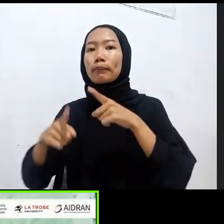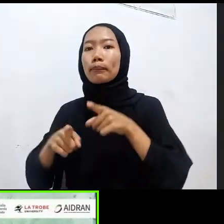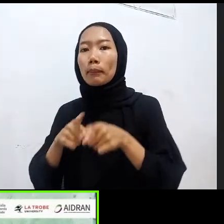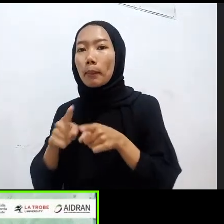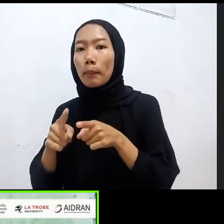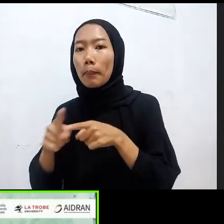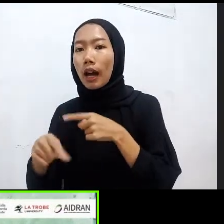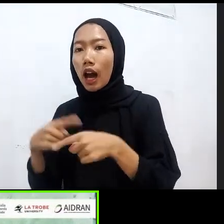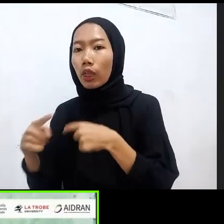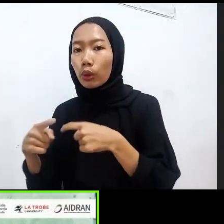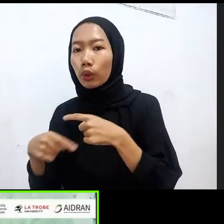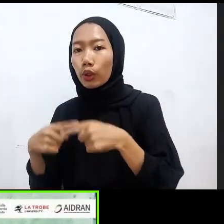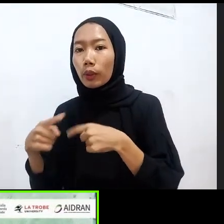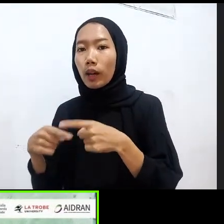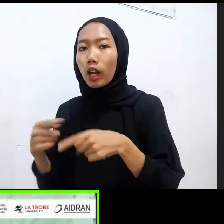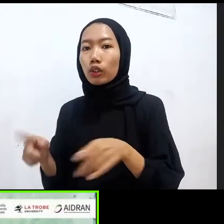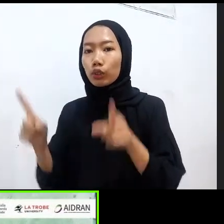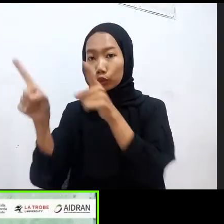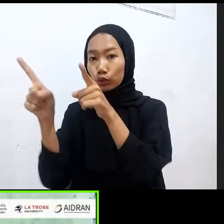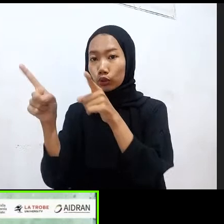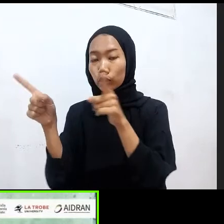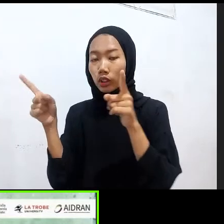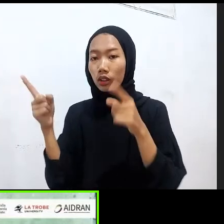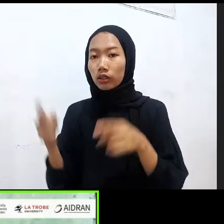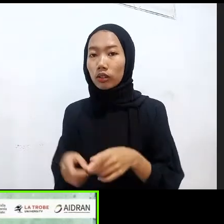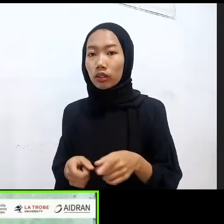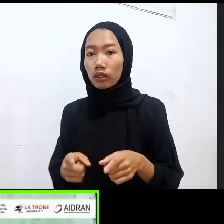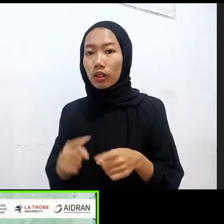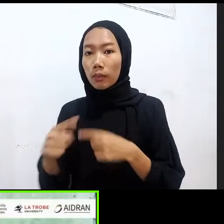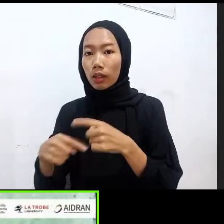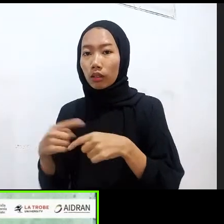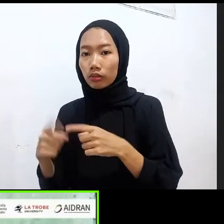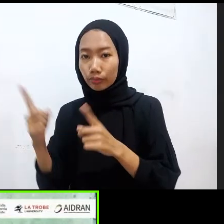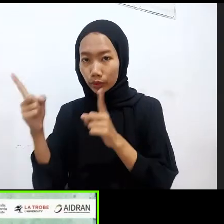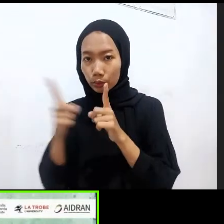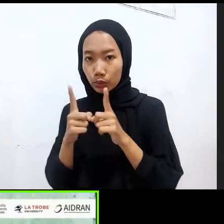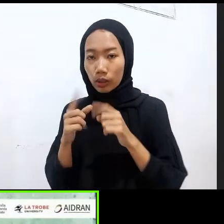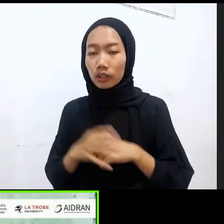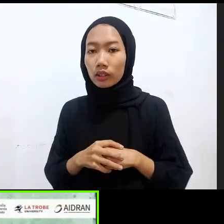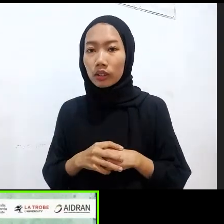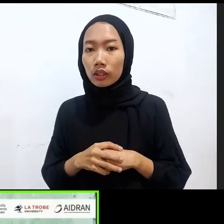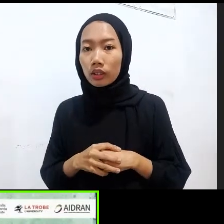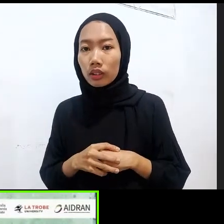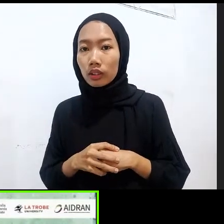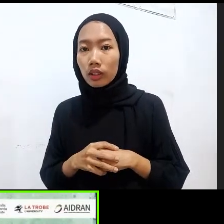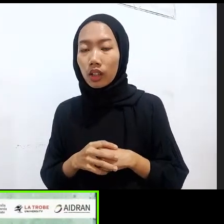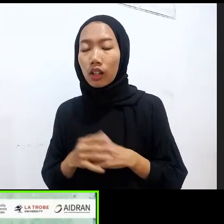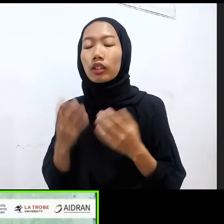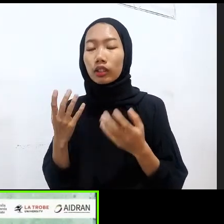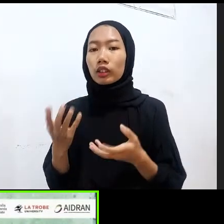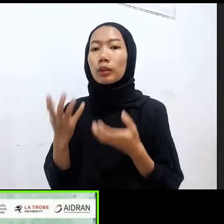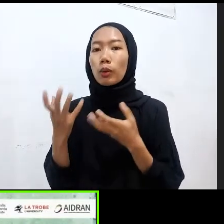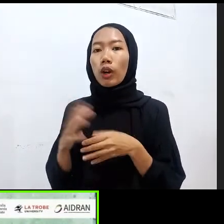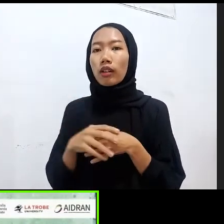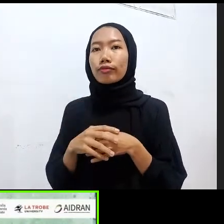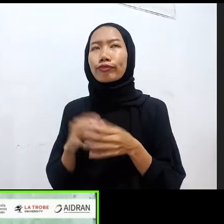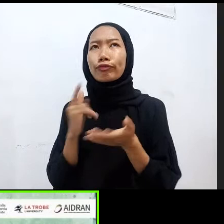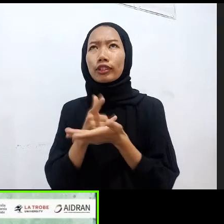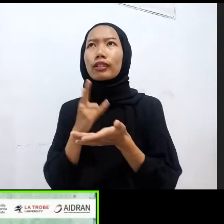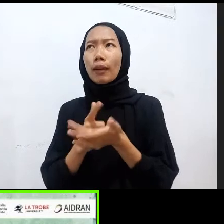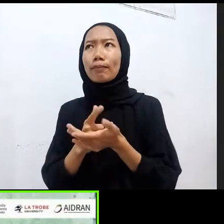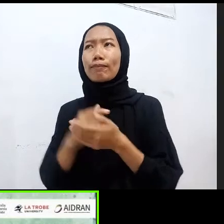crossed. All right. Thanks so much, Tricia. It's really a pleasure being here.